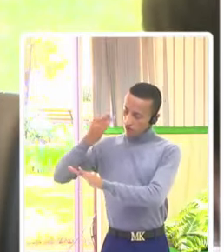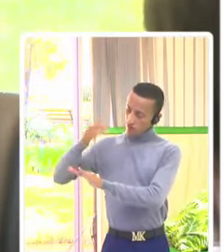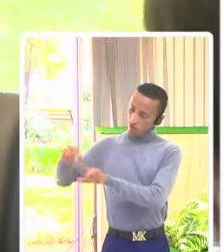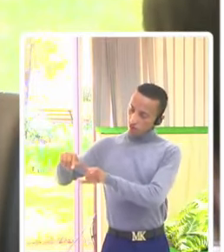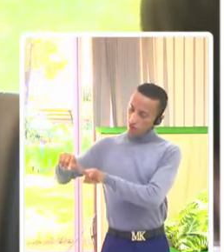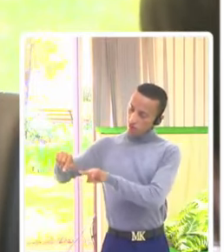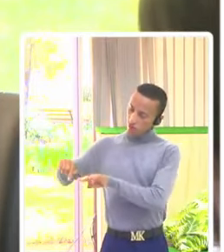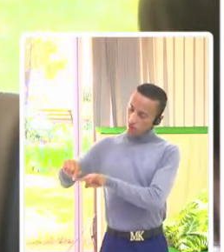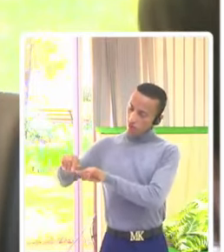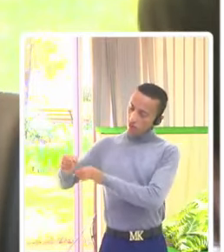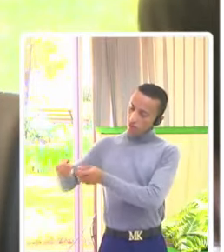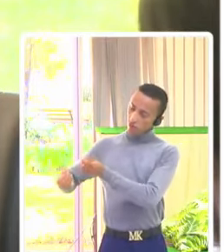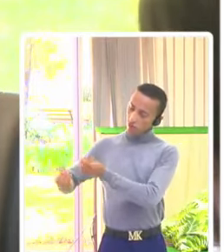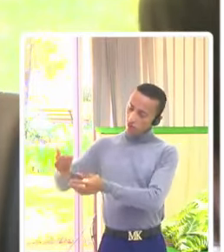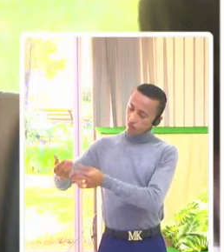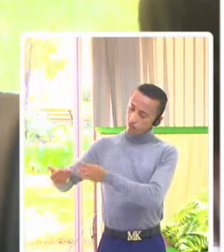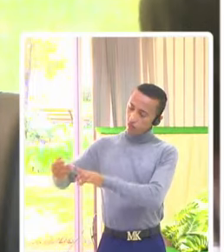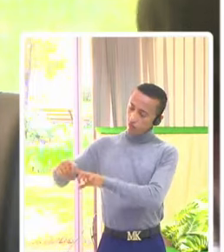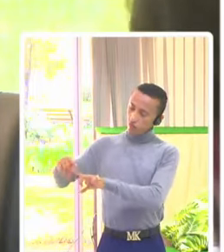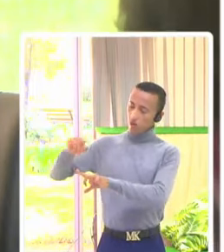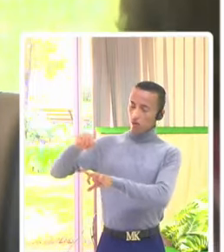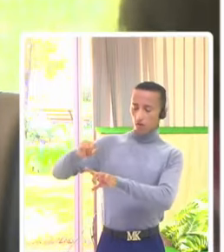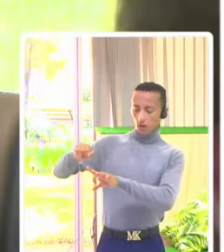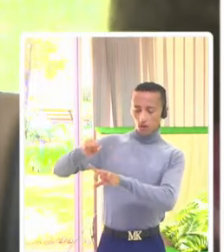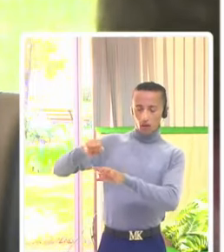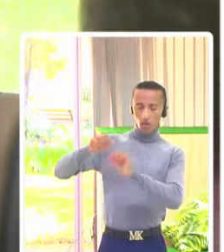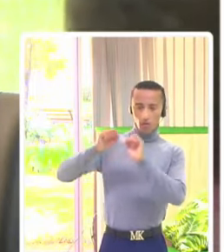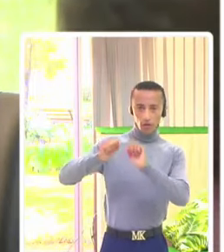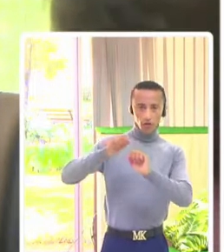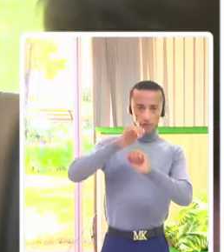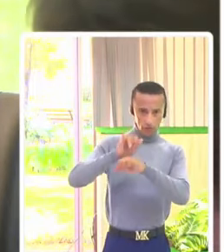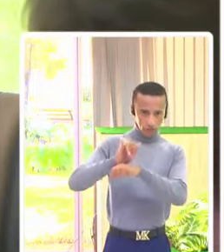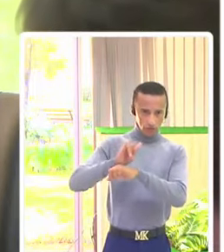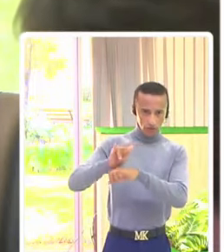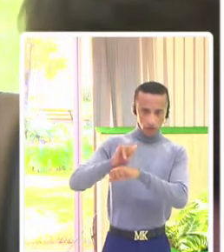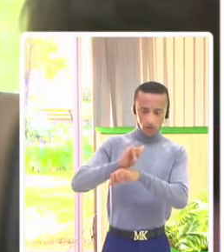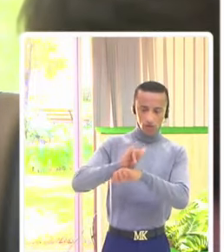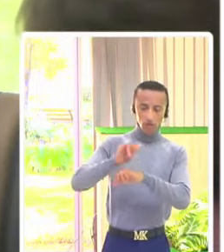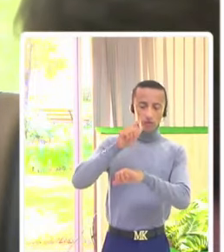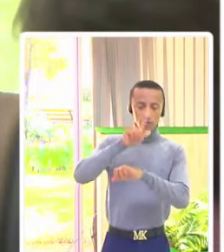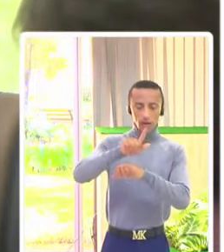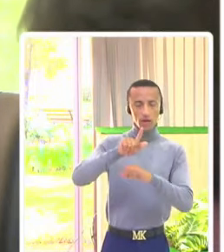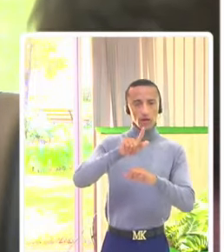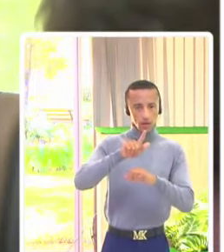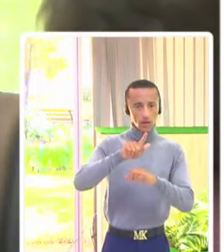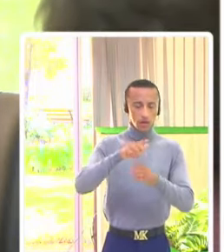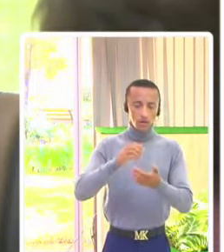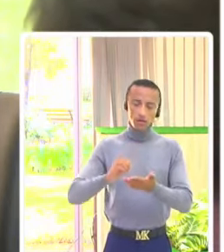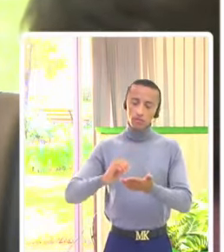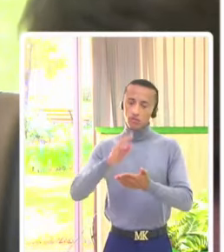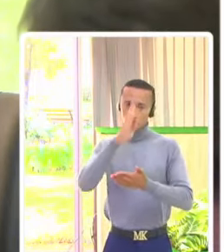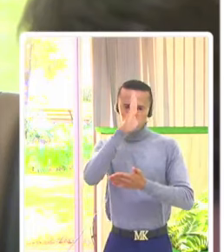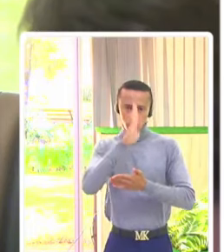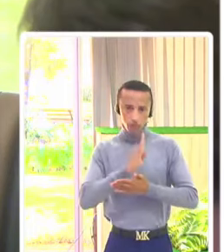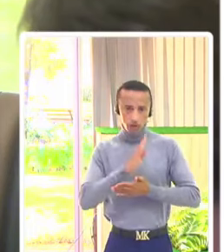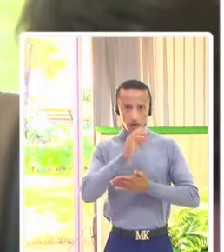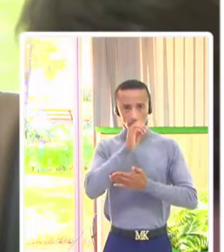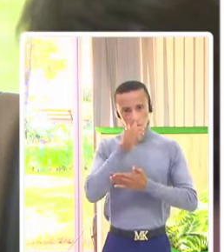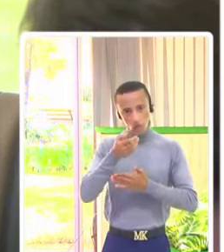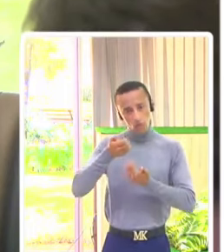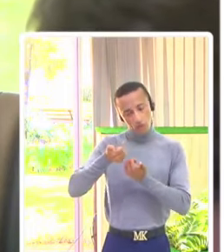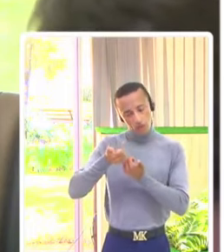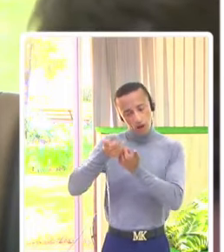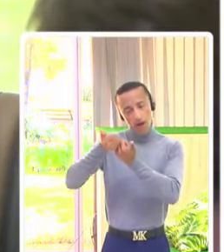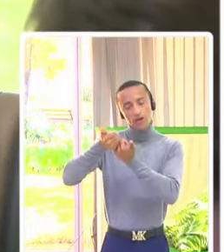heavily subsidized from the local officials. Now, what they were finding was there were a lot of people actually availing of the subsidy who were